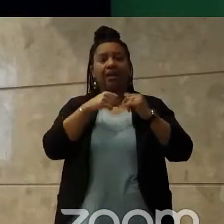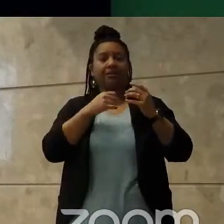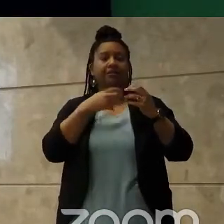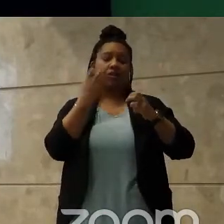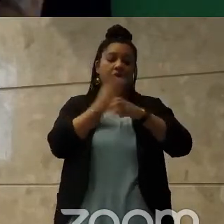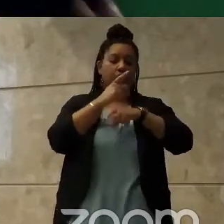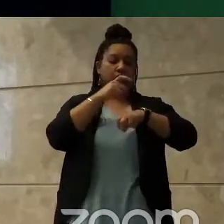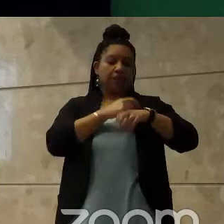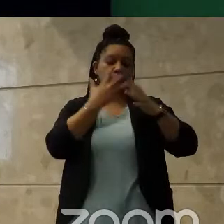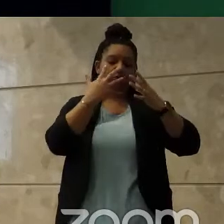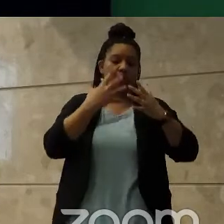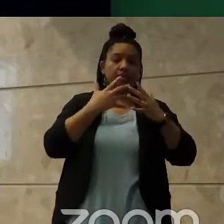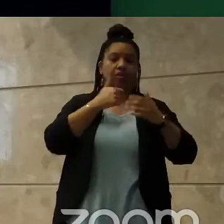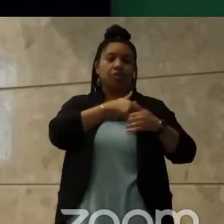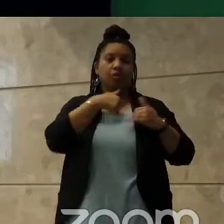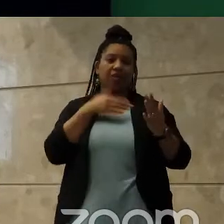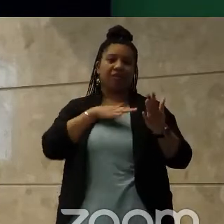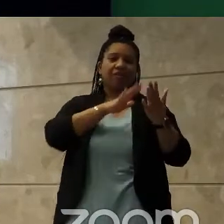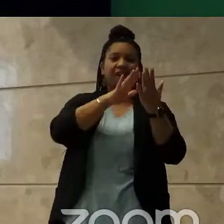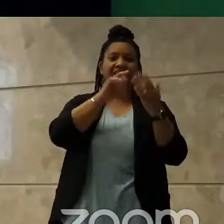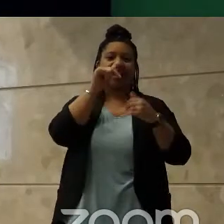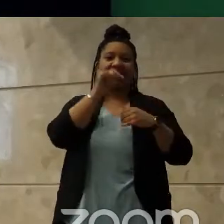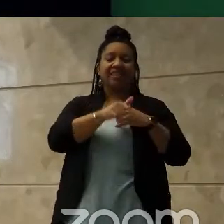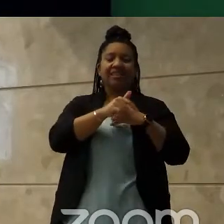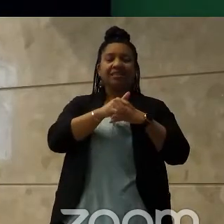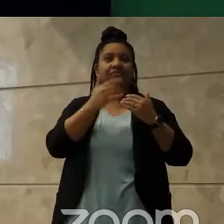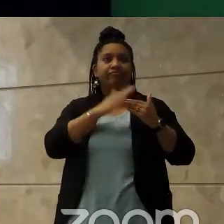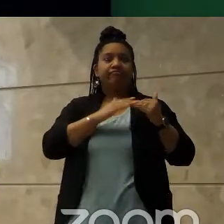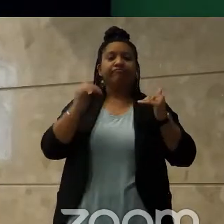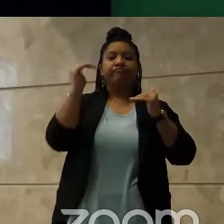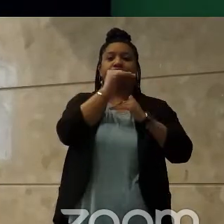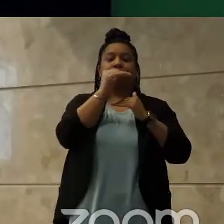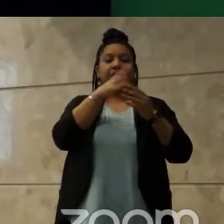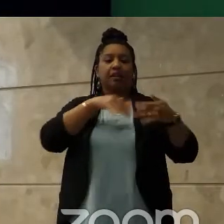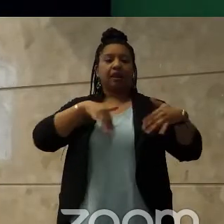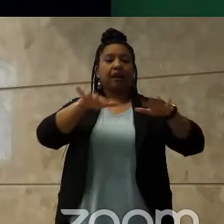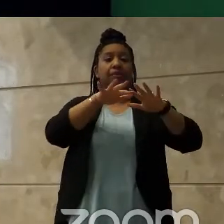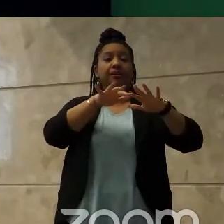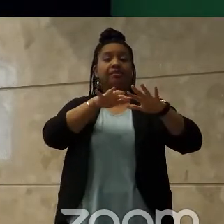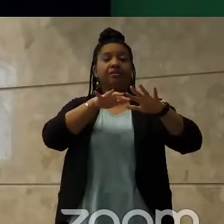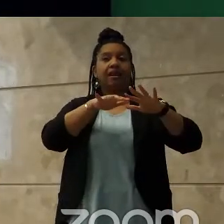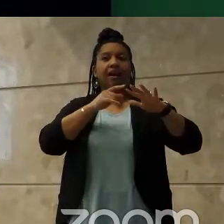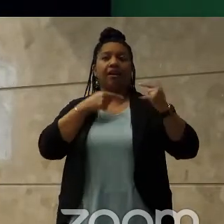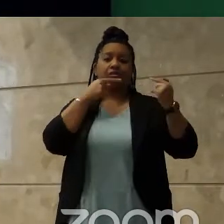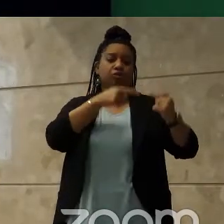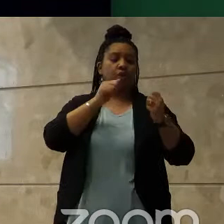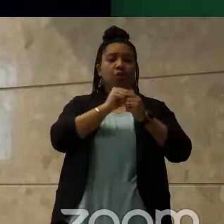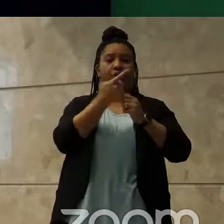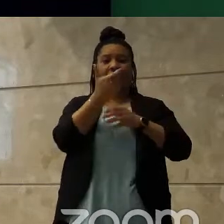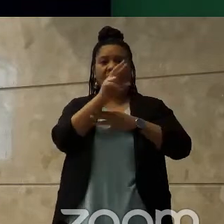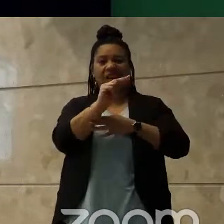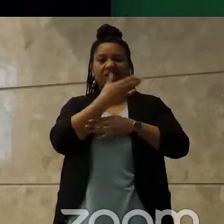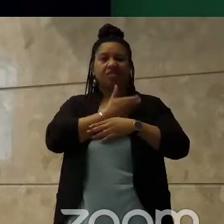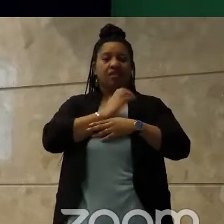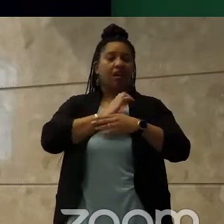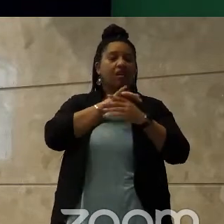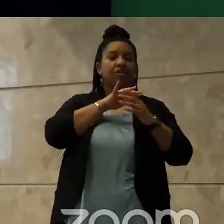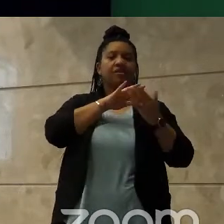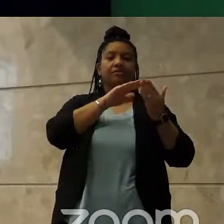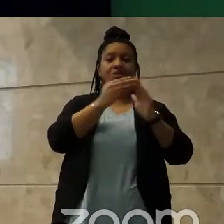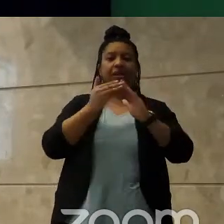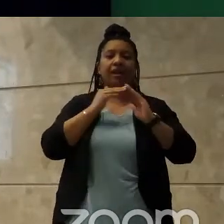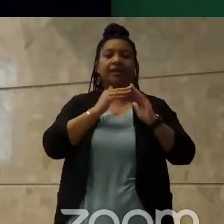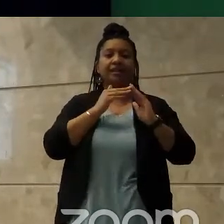look at even on an advantaged campus and the challenge of guns in our society, the challenge of discrimination, of racism, of